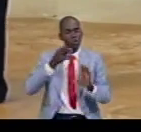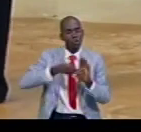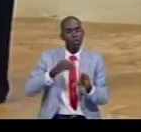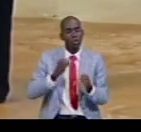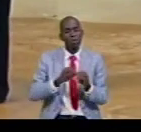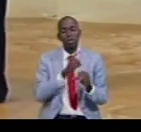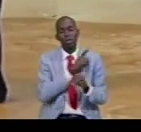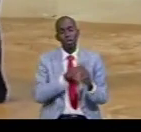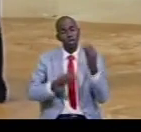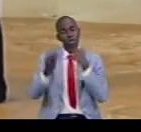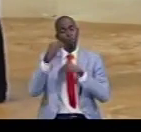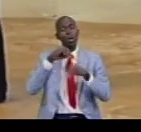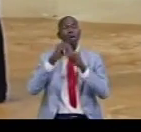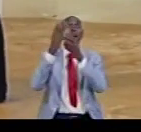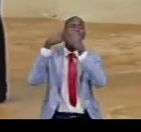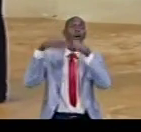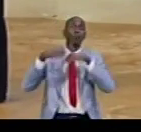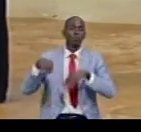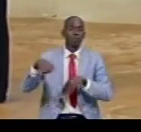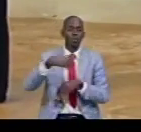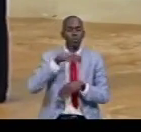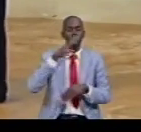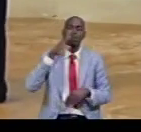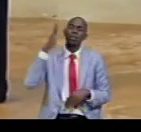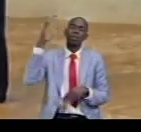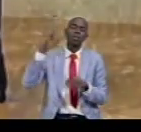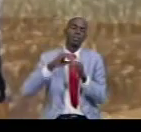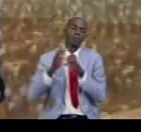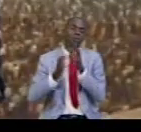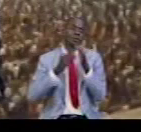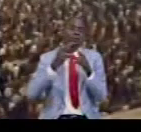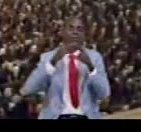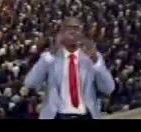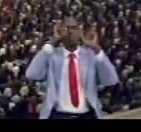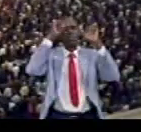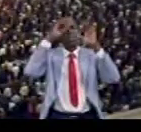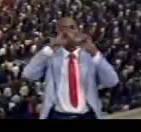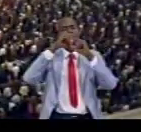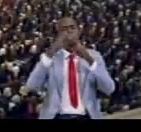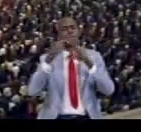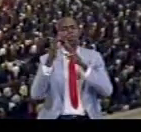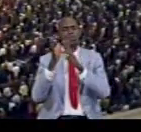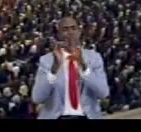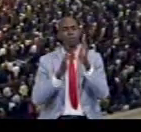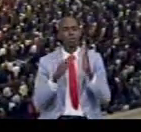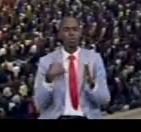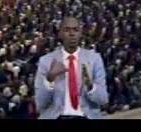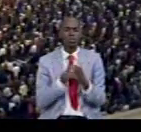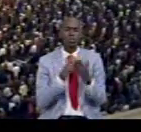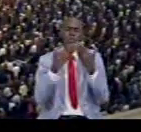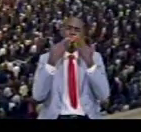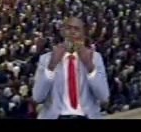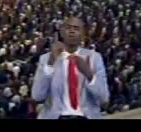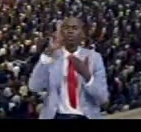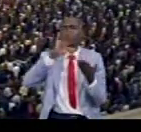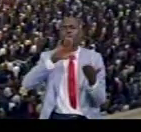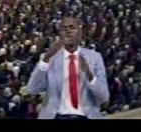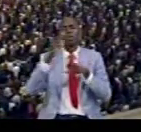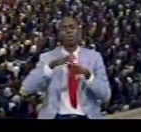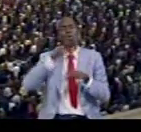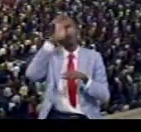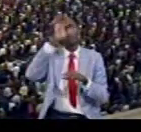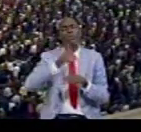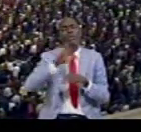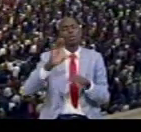there. Father, in the name of Jesus, we thank you he died on the cross. Our Savior died on the